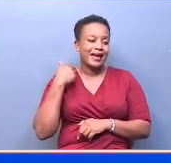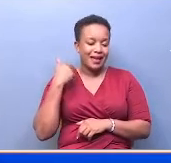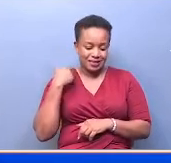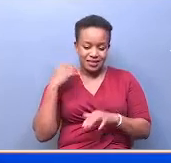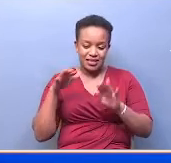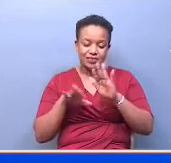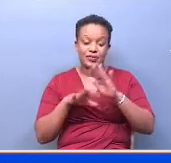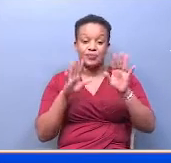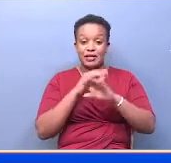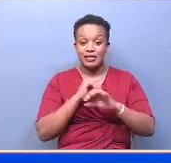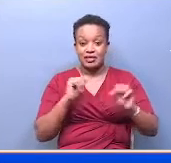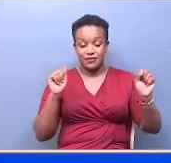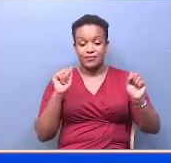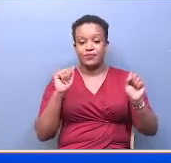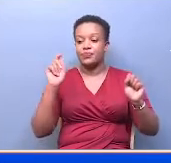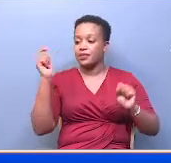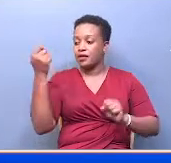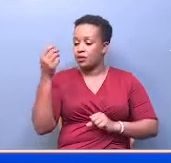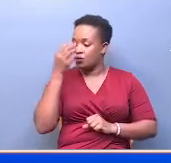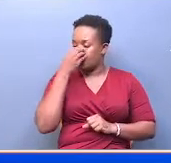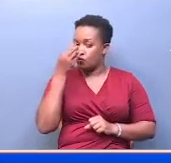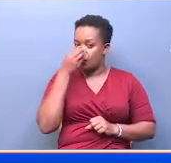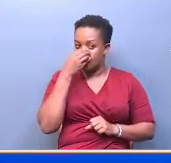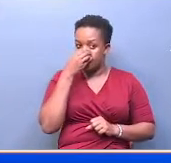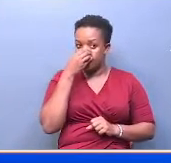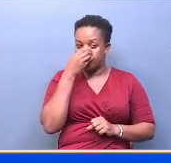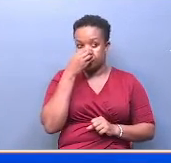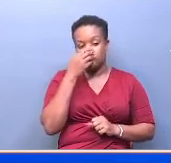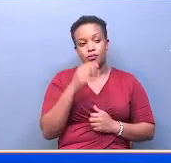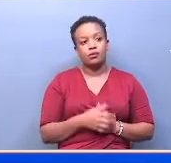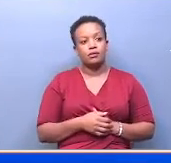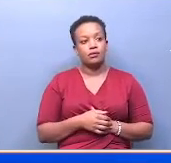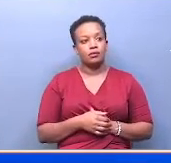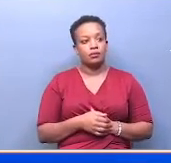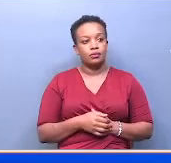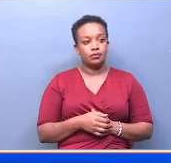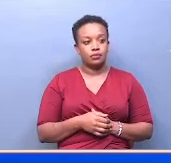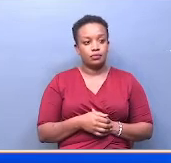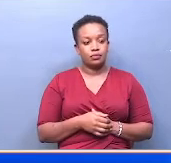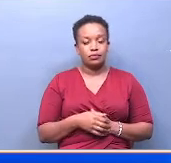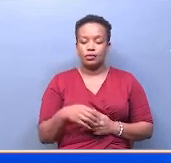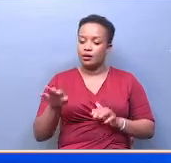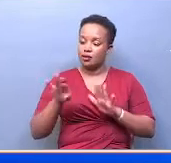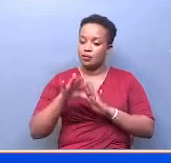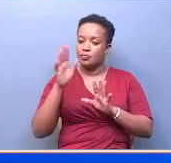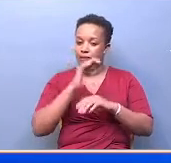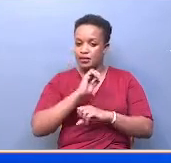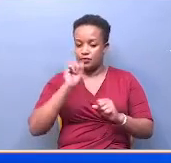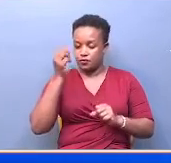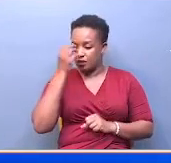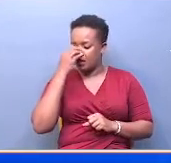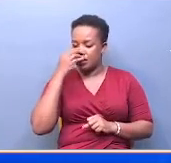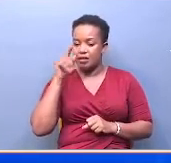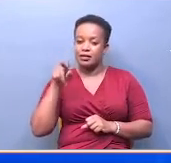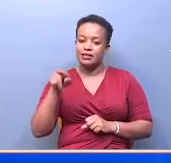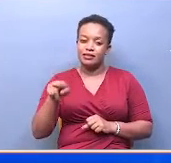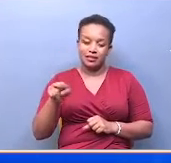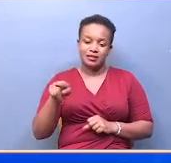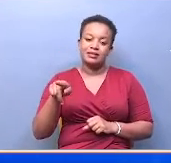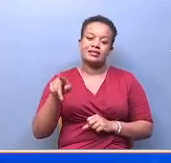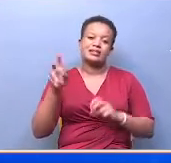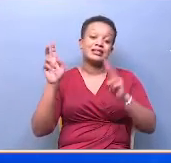Kenya. William Ruto is only the de jure deputy president of Kenya. That one is the de